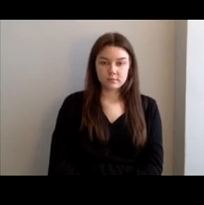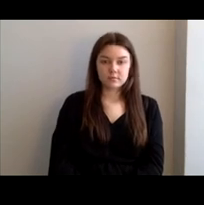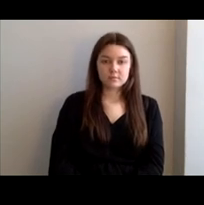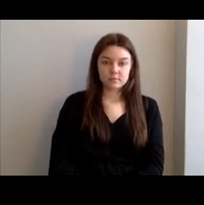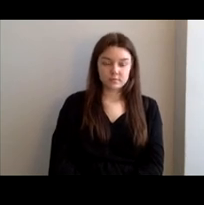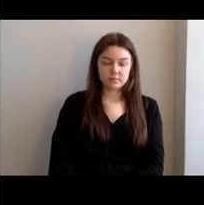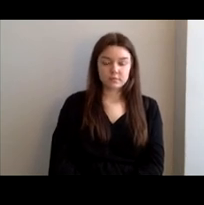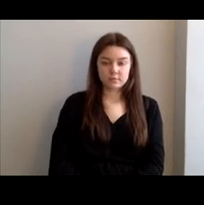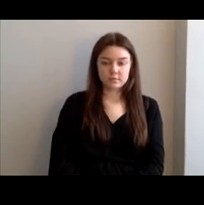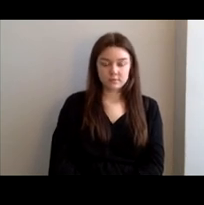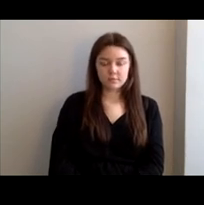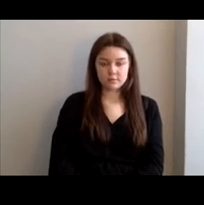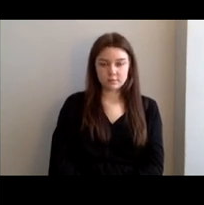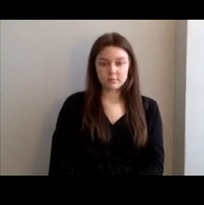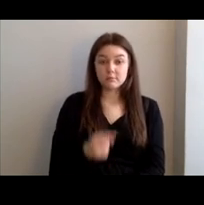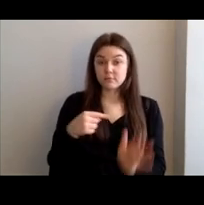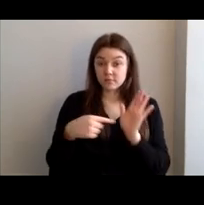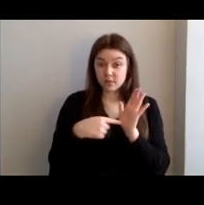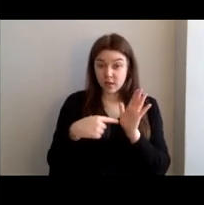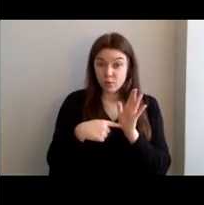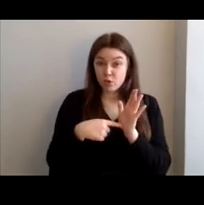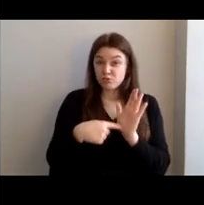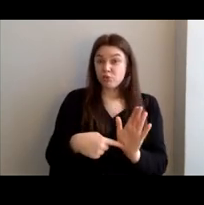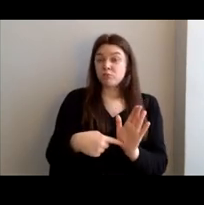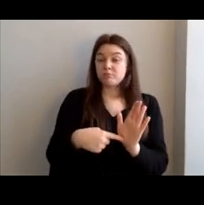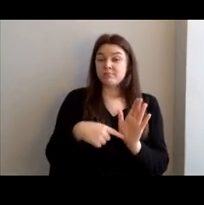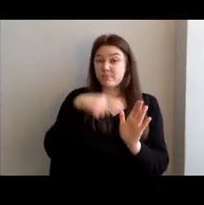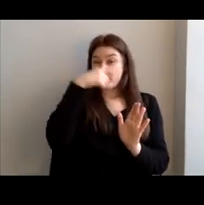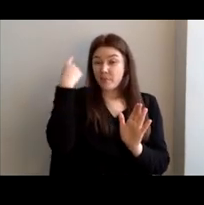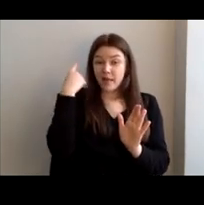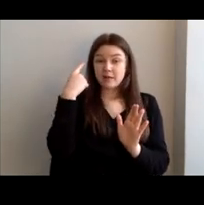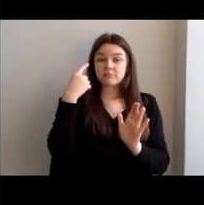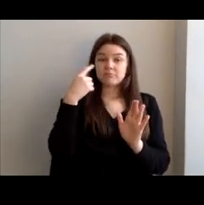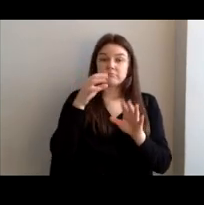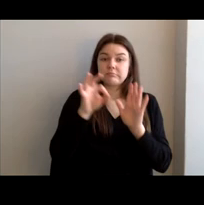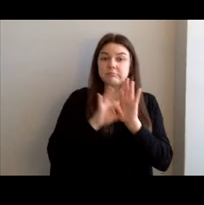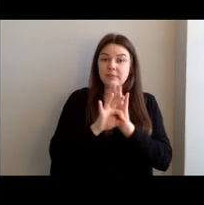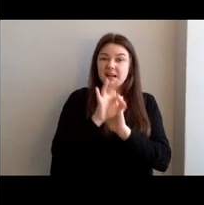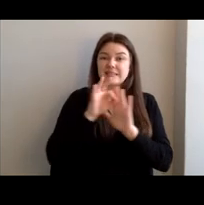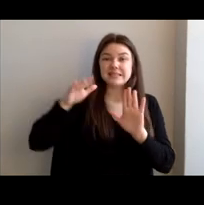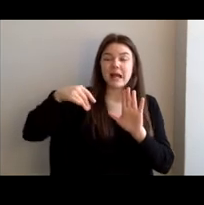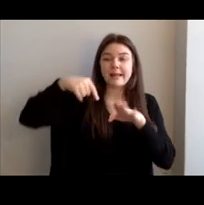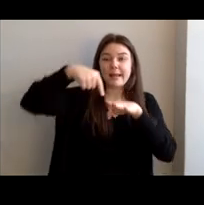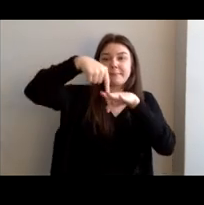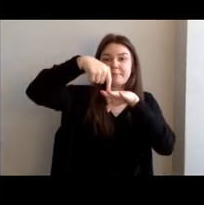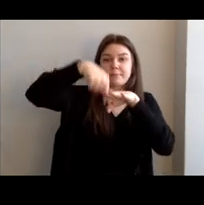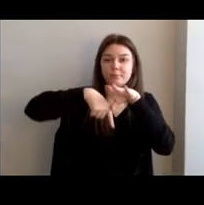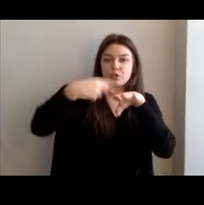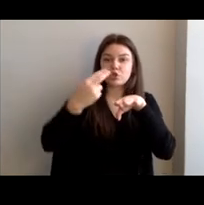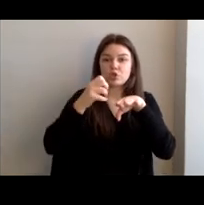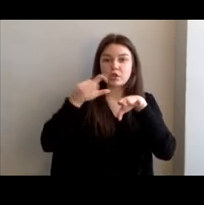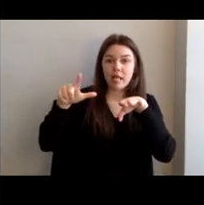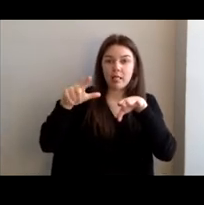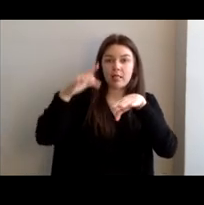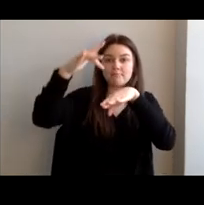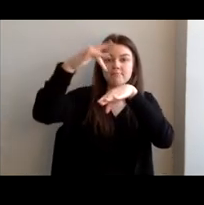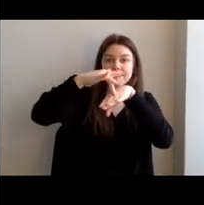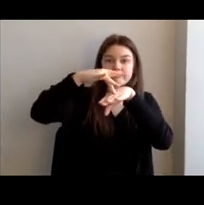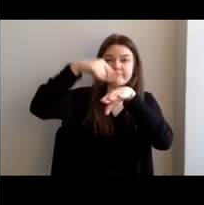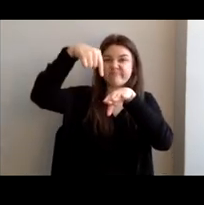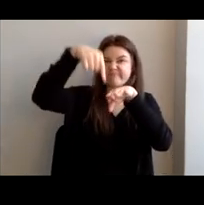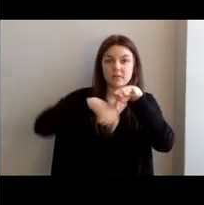shows evidence of black spots that have not penetrated the shell. It's not on the meat, but it's on the